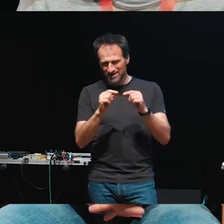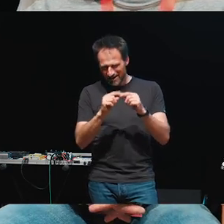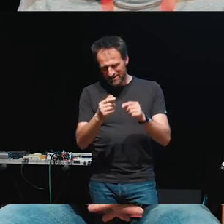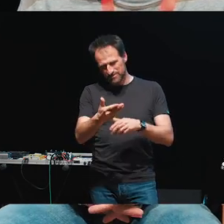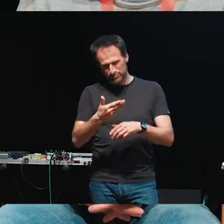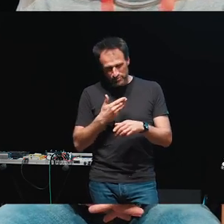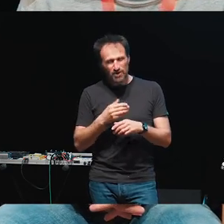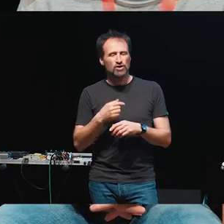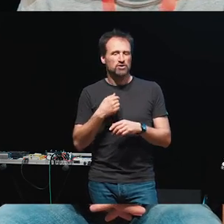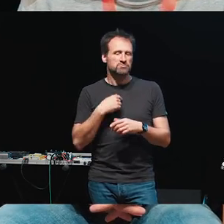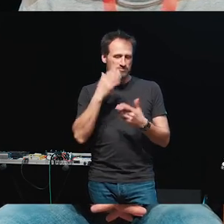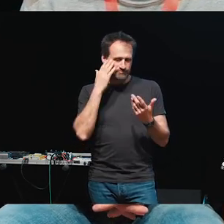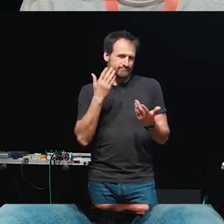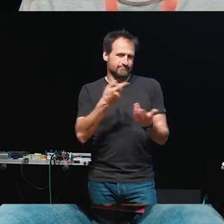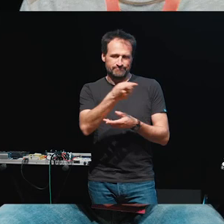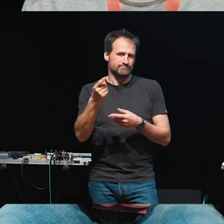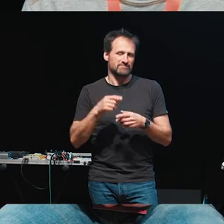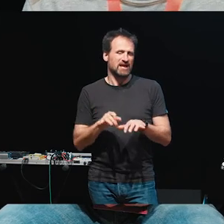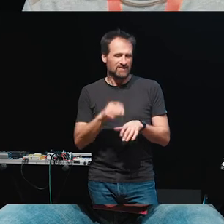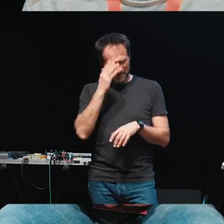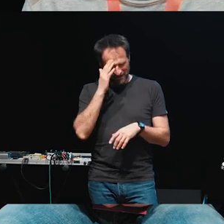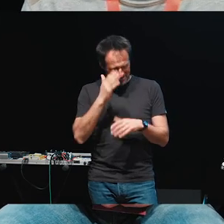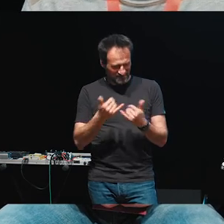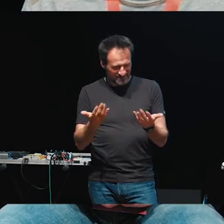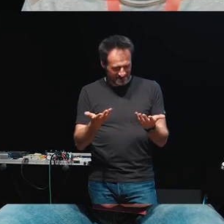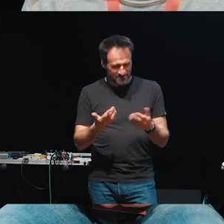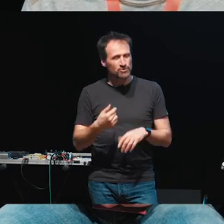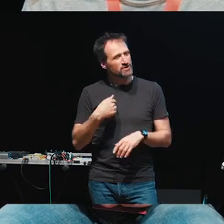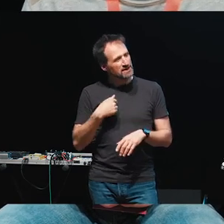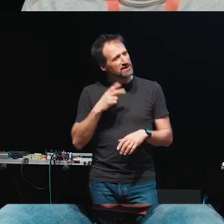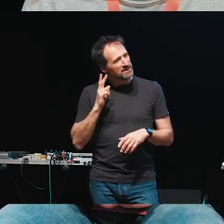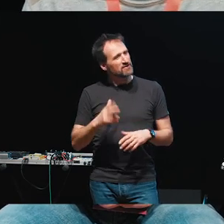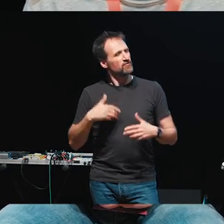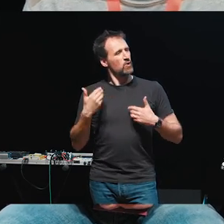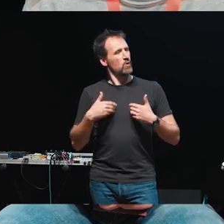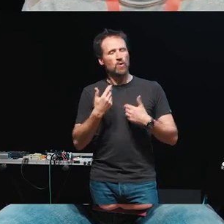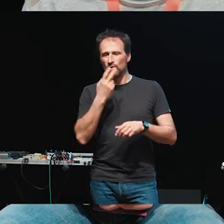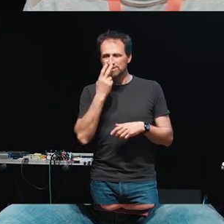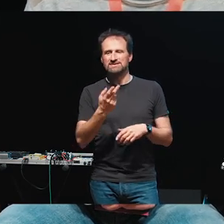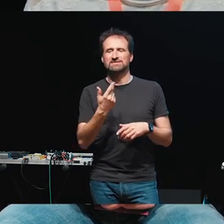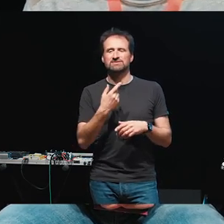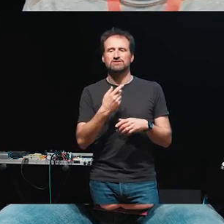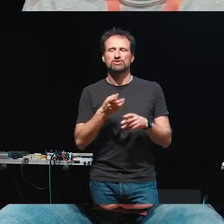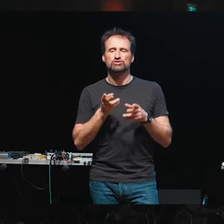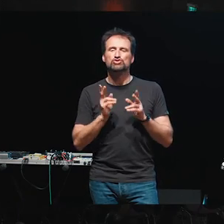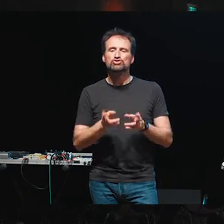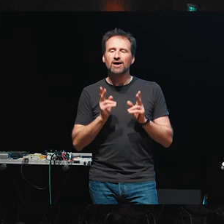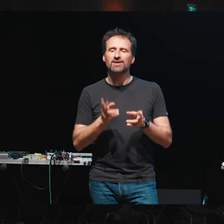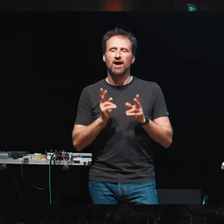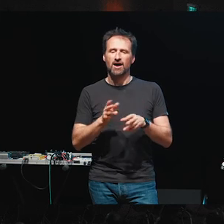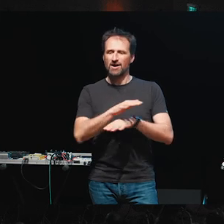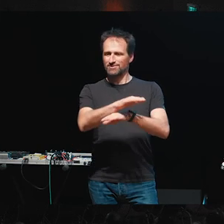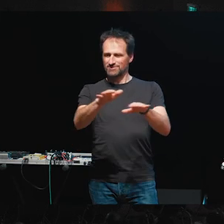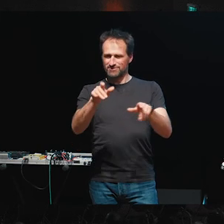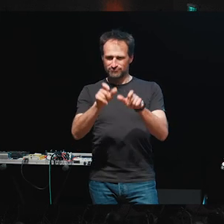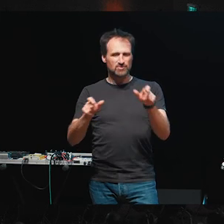became pretty common for developers to do that. And I'm really excited to see that standard people are catching